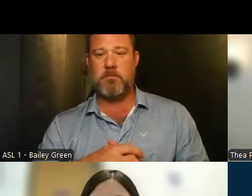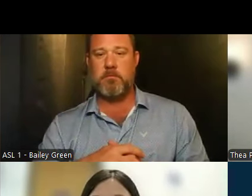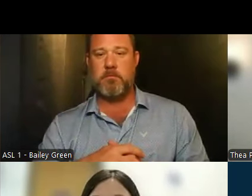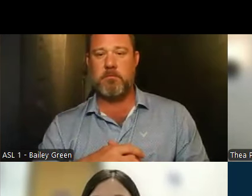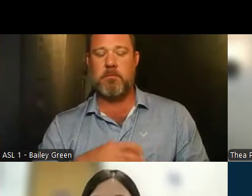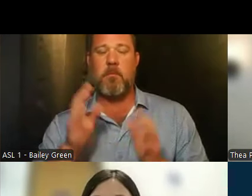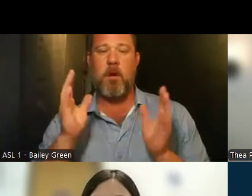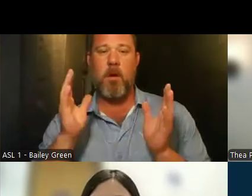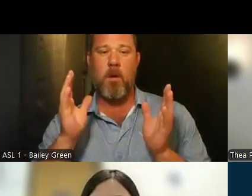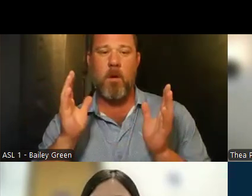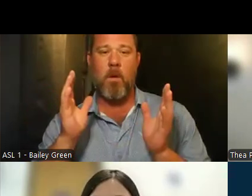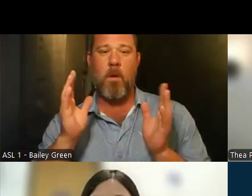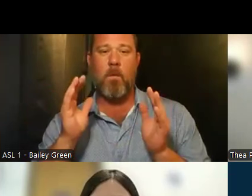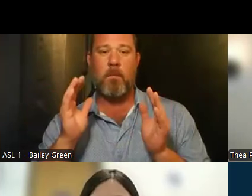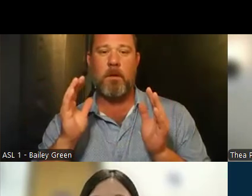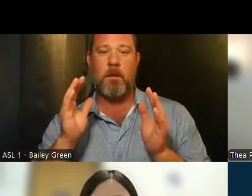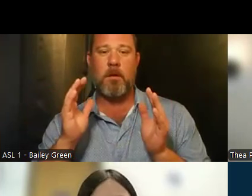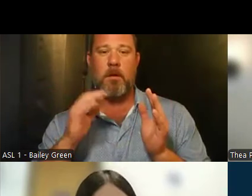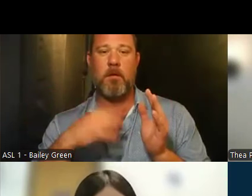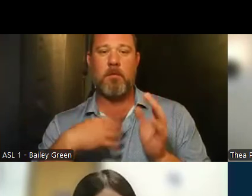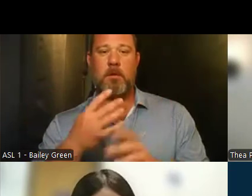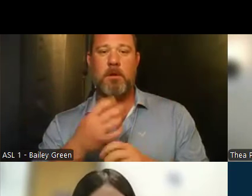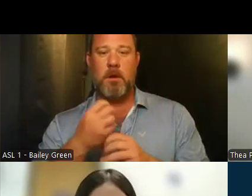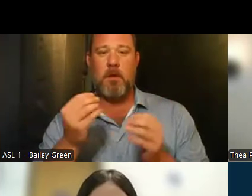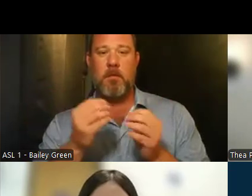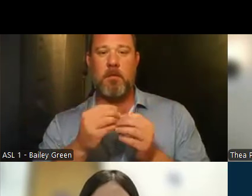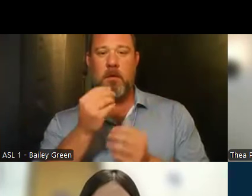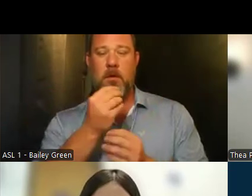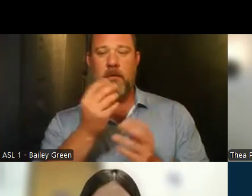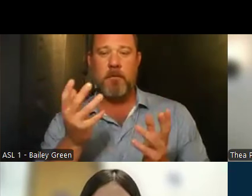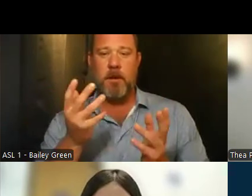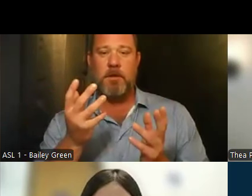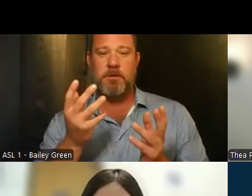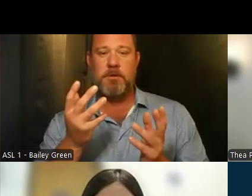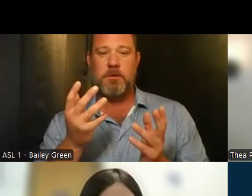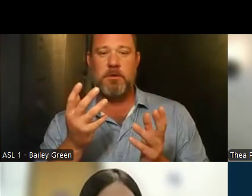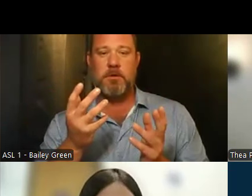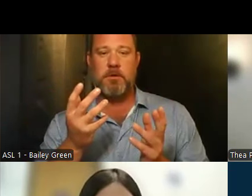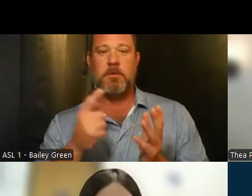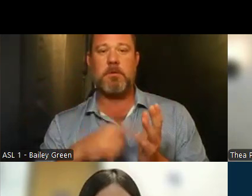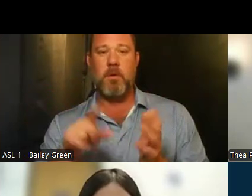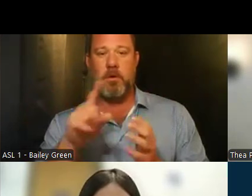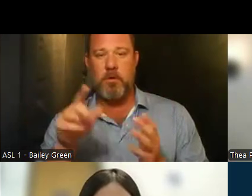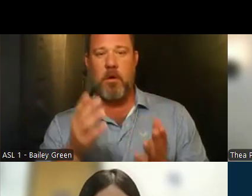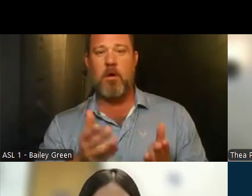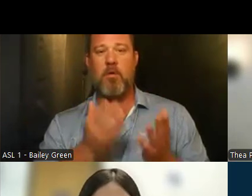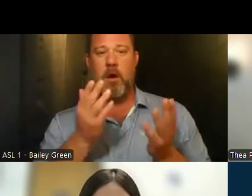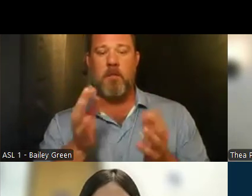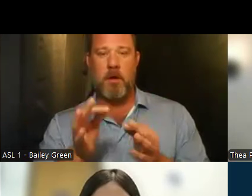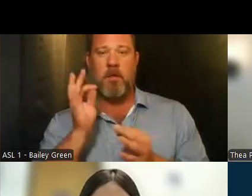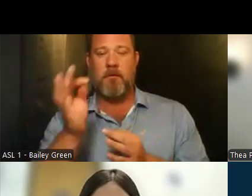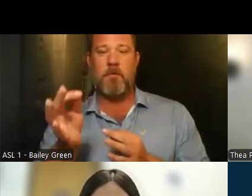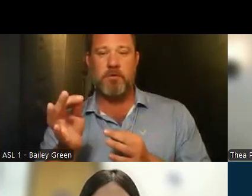I'm hoping that I would actually get more information like what you are all recommending in the